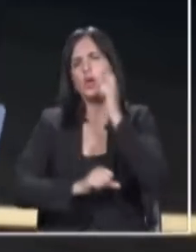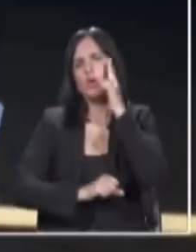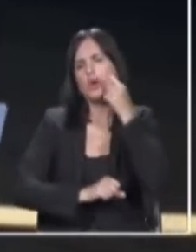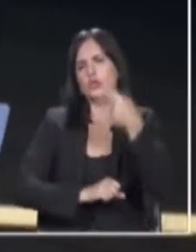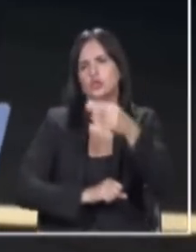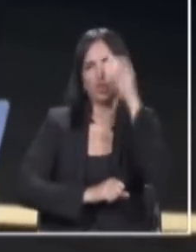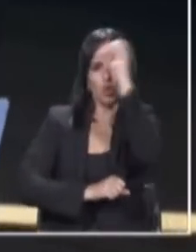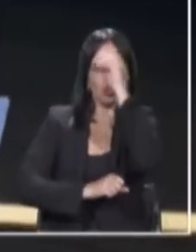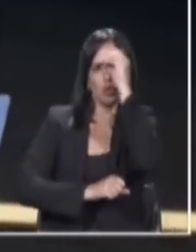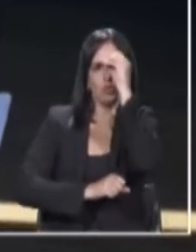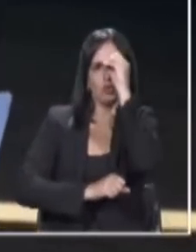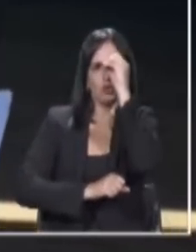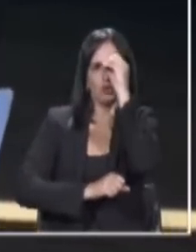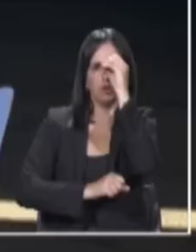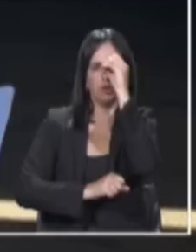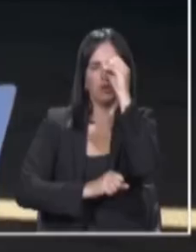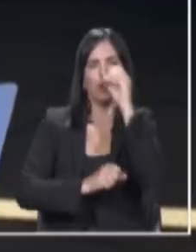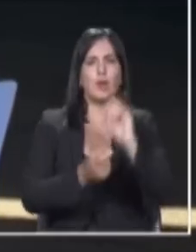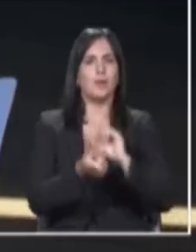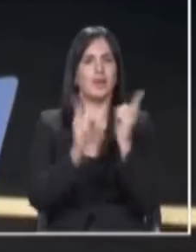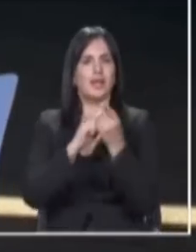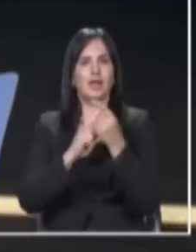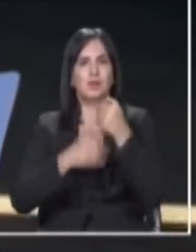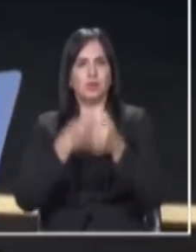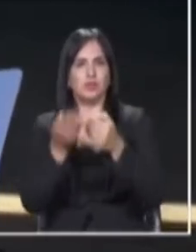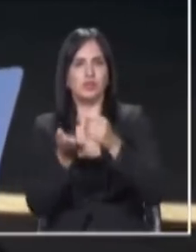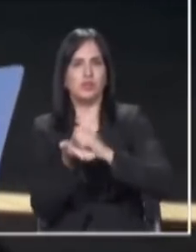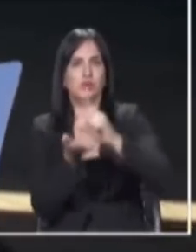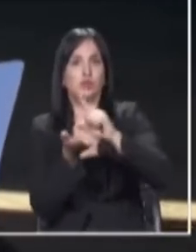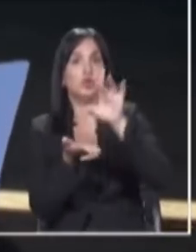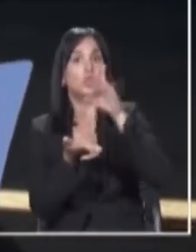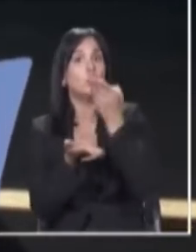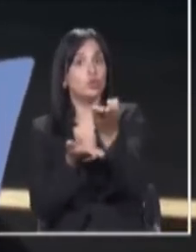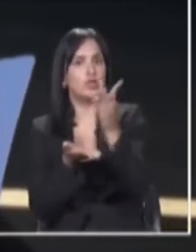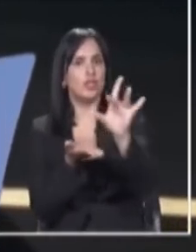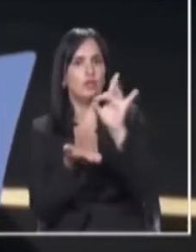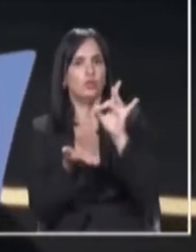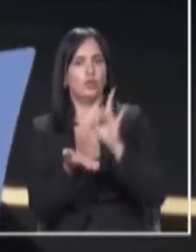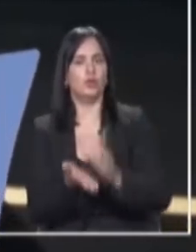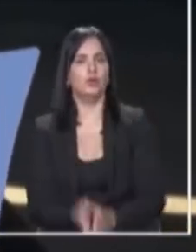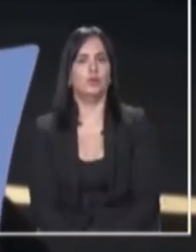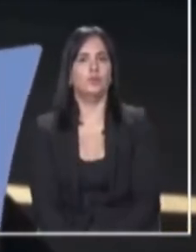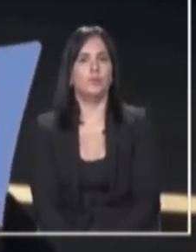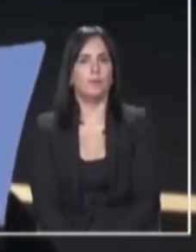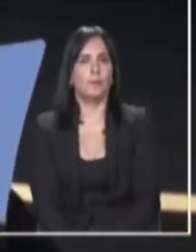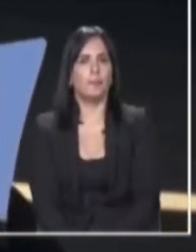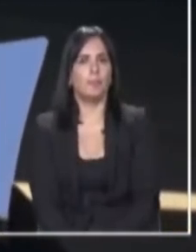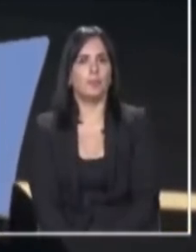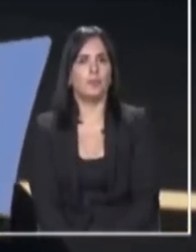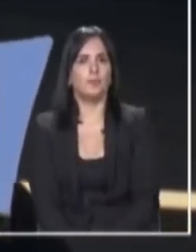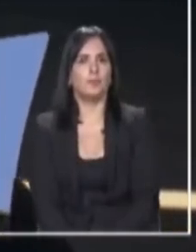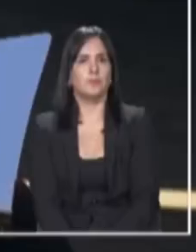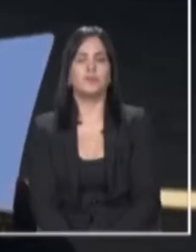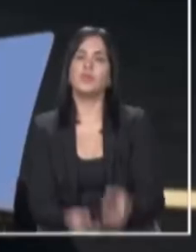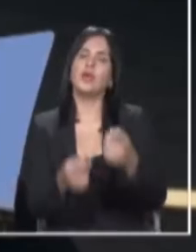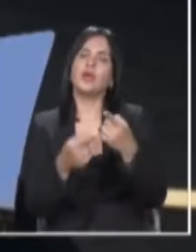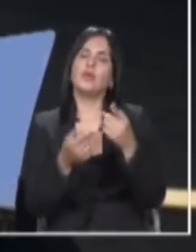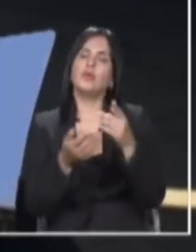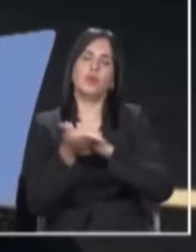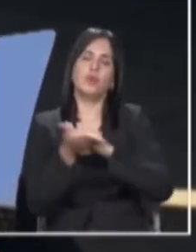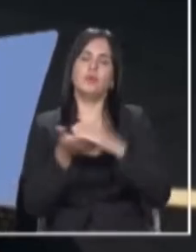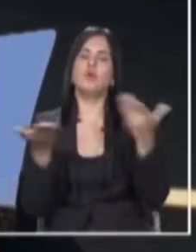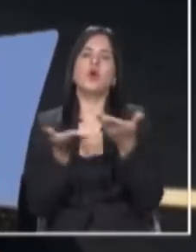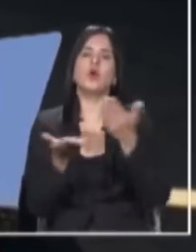trying to alter The evolutionary process that you discover in other words how do